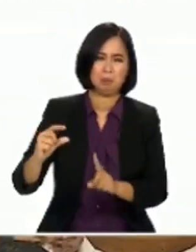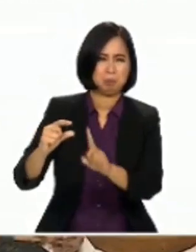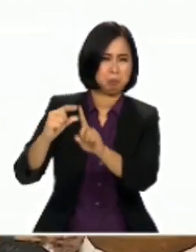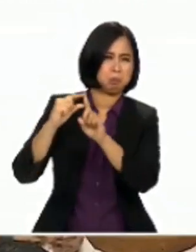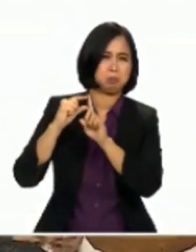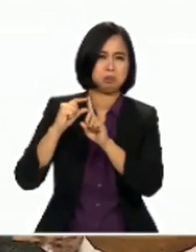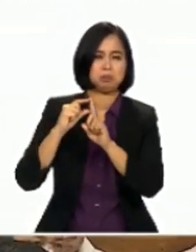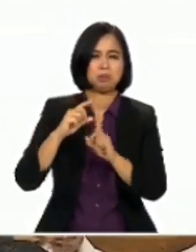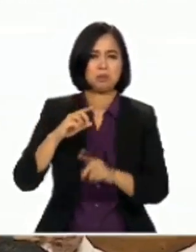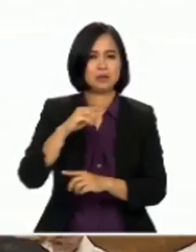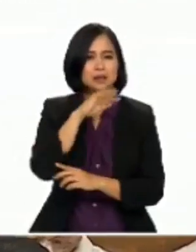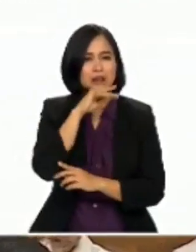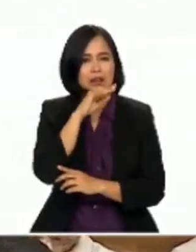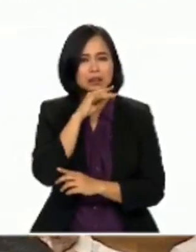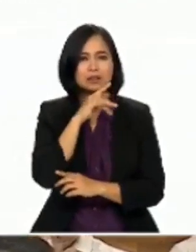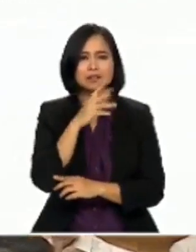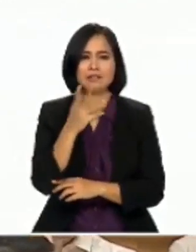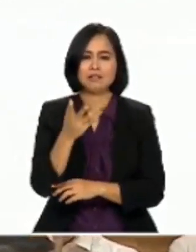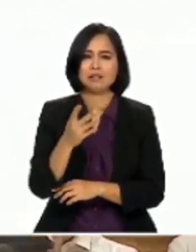flesh like leeches.